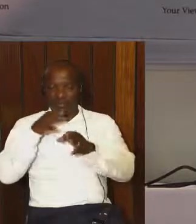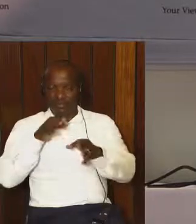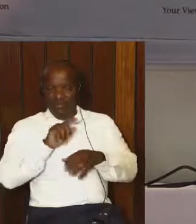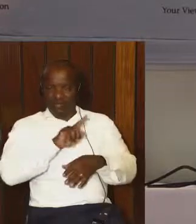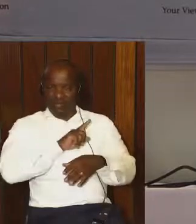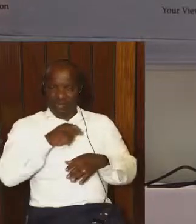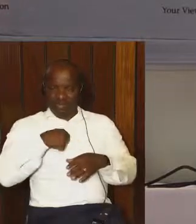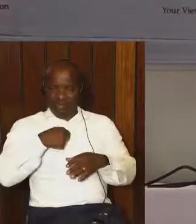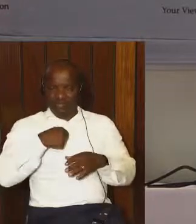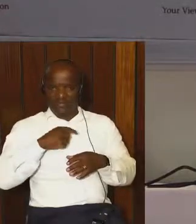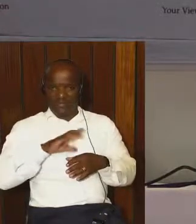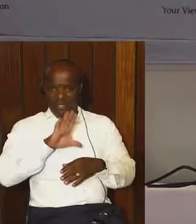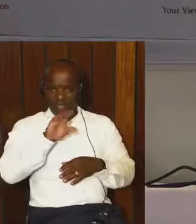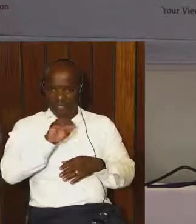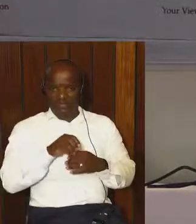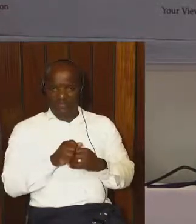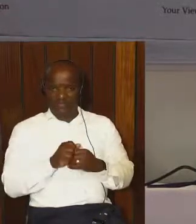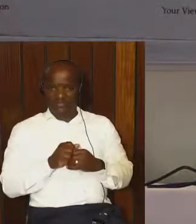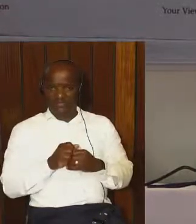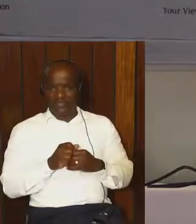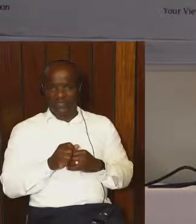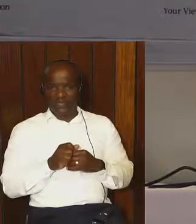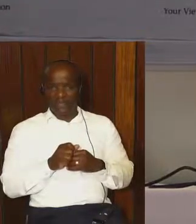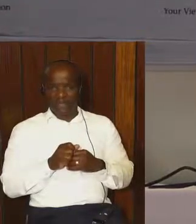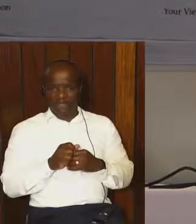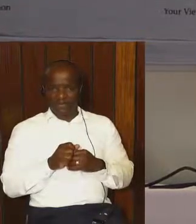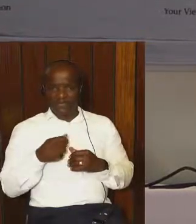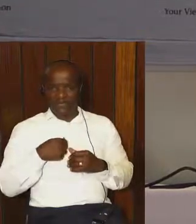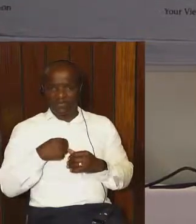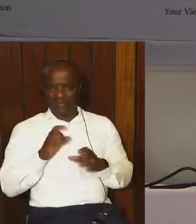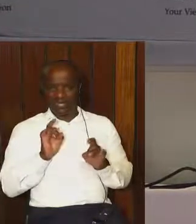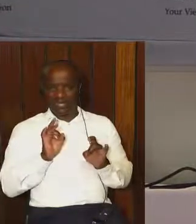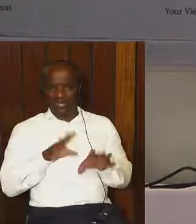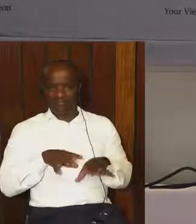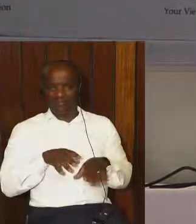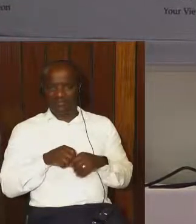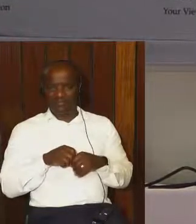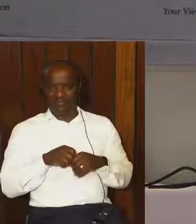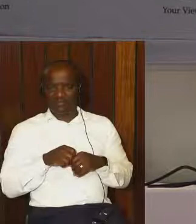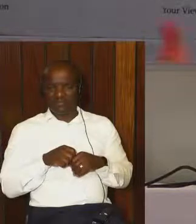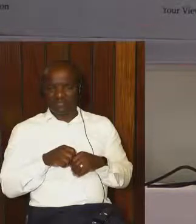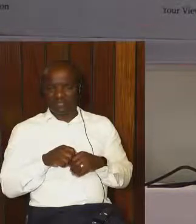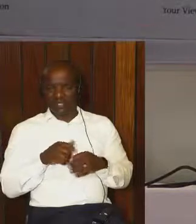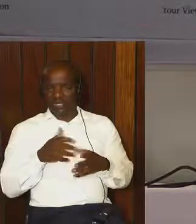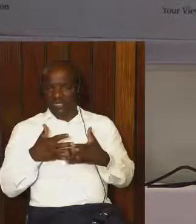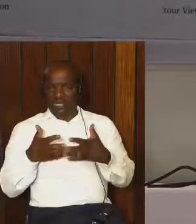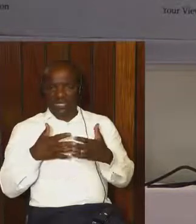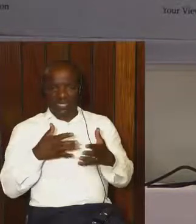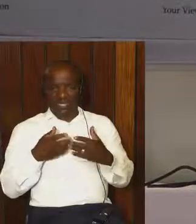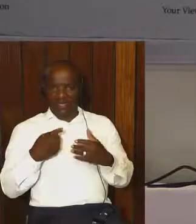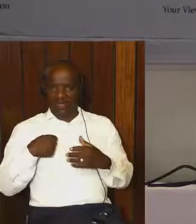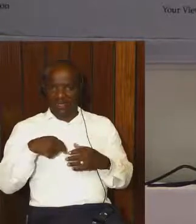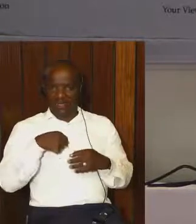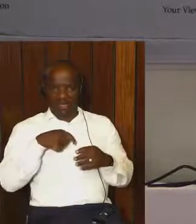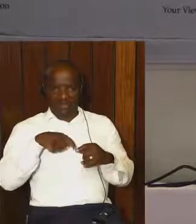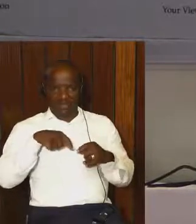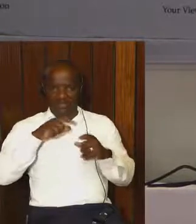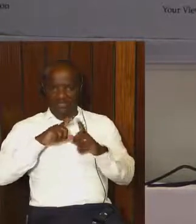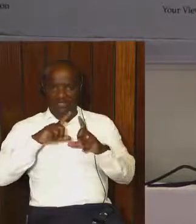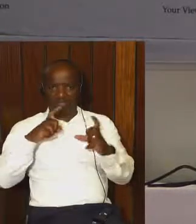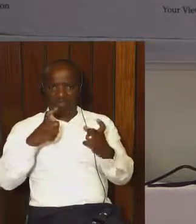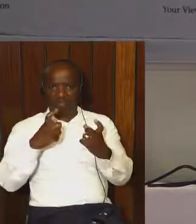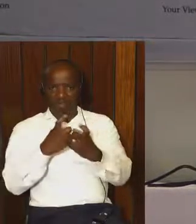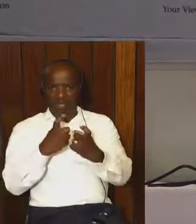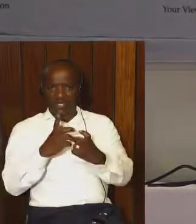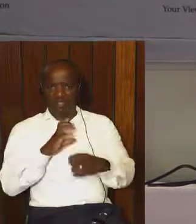Because I would hate I don't think any of us on this committee would be